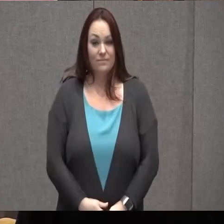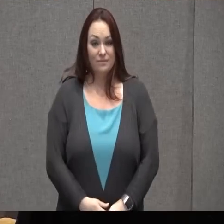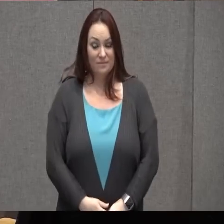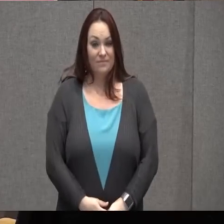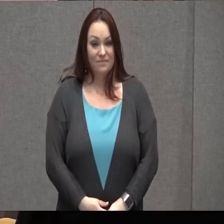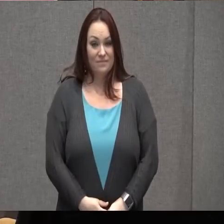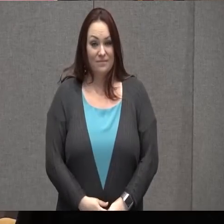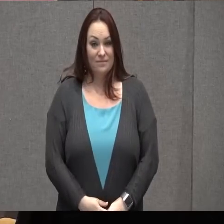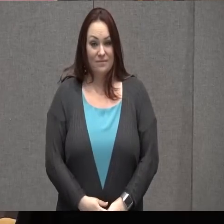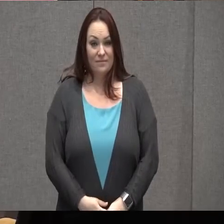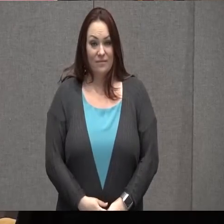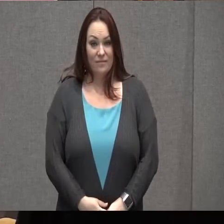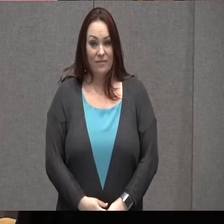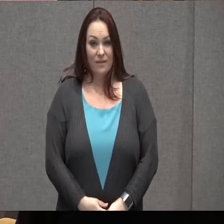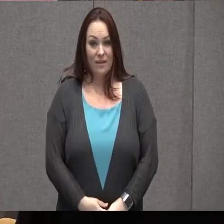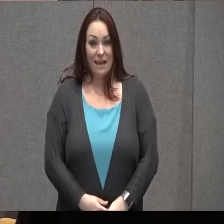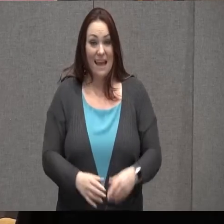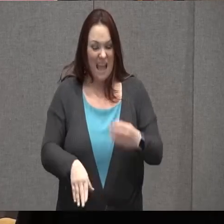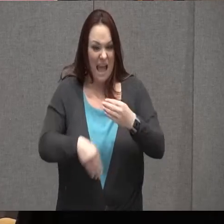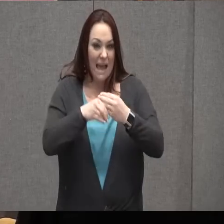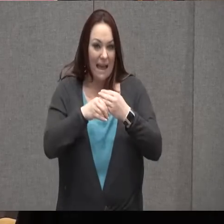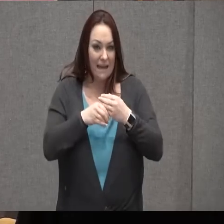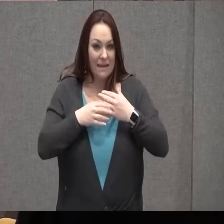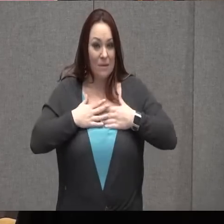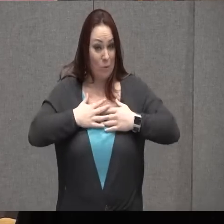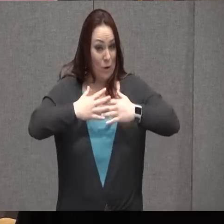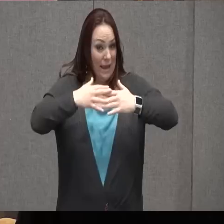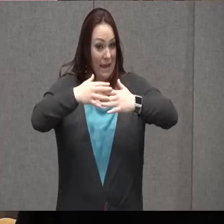The breathing's getting some oxygen to our brain.